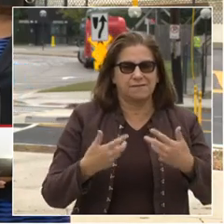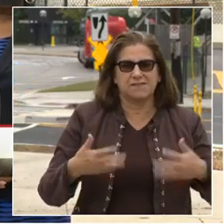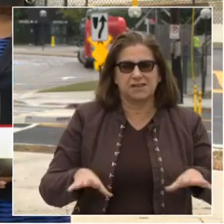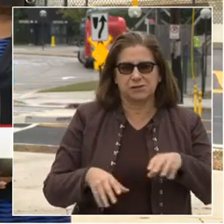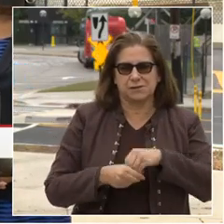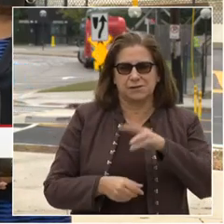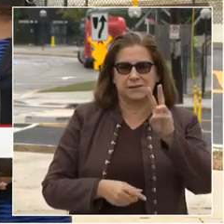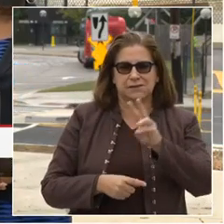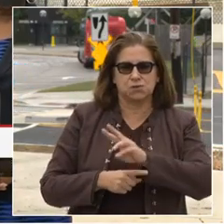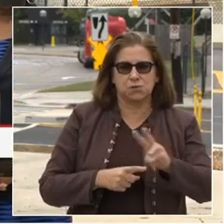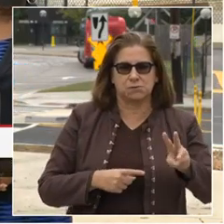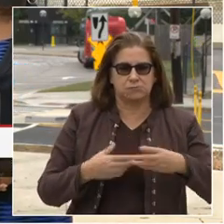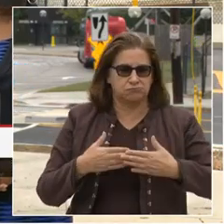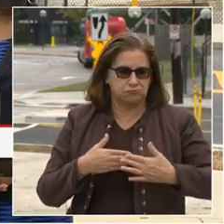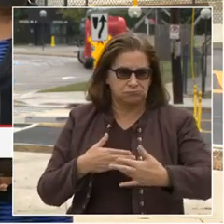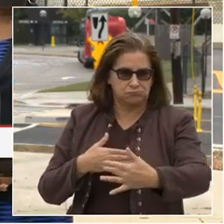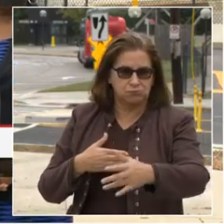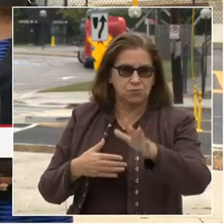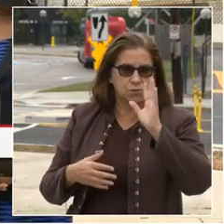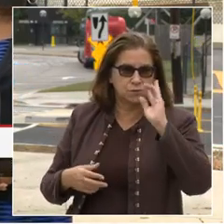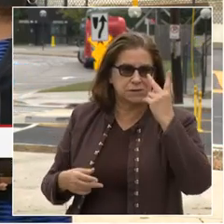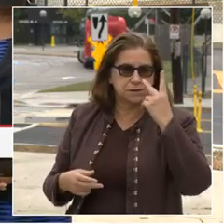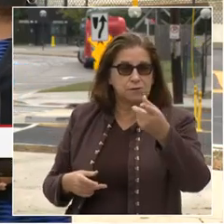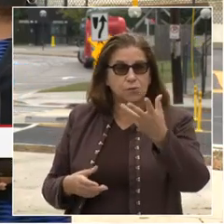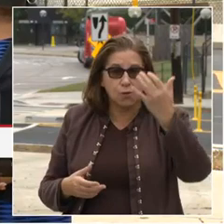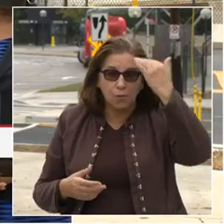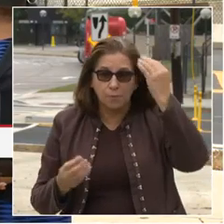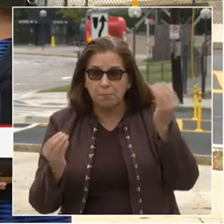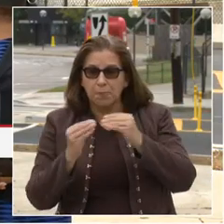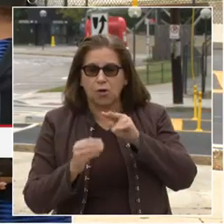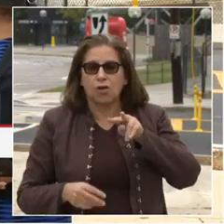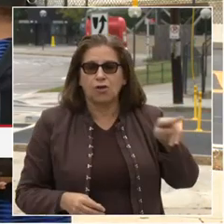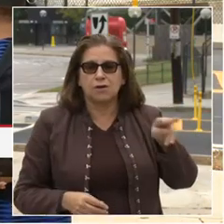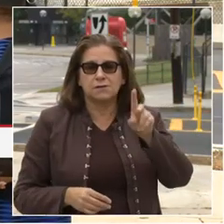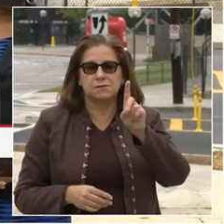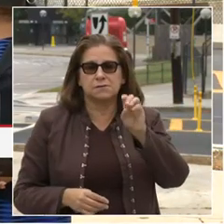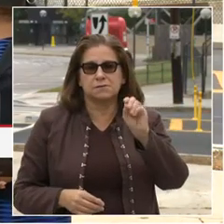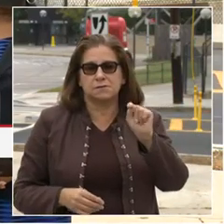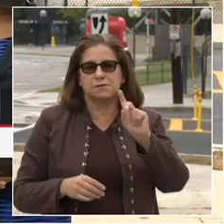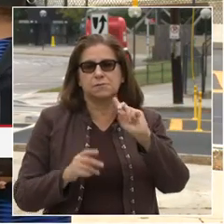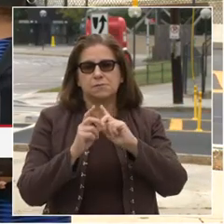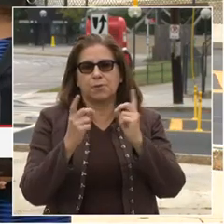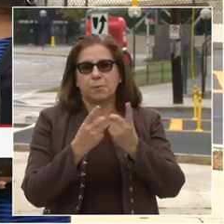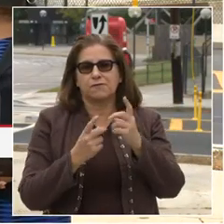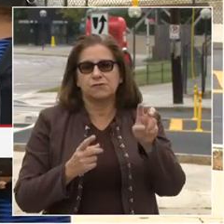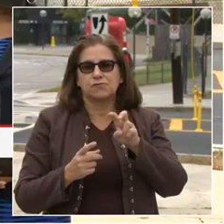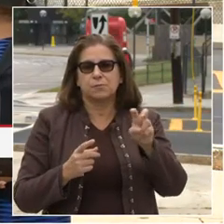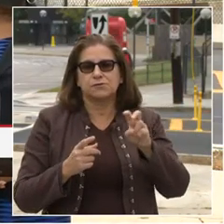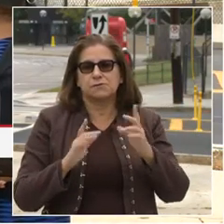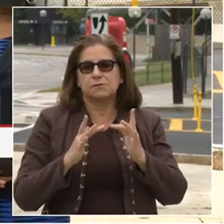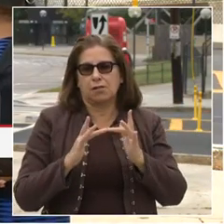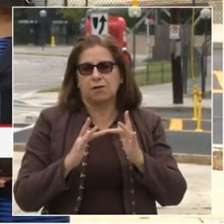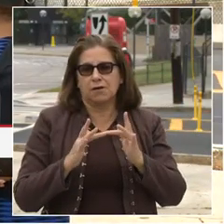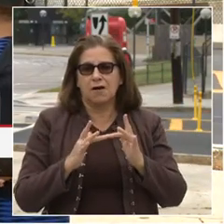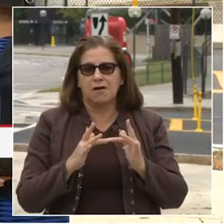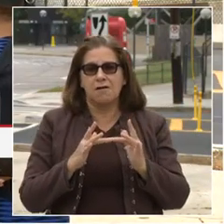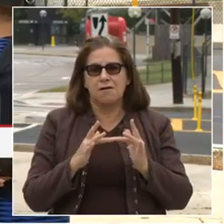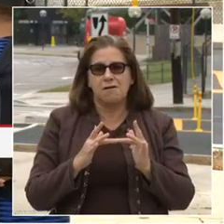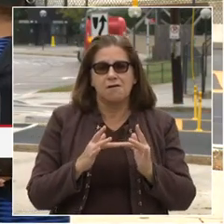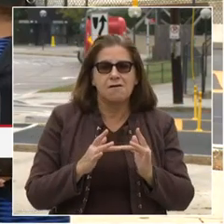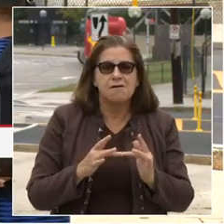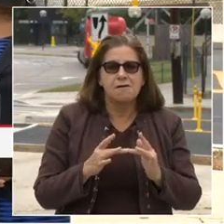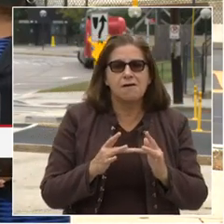course, this is initial blitz of activity that is part of ongoing and well-funded work. So